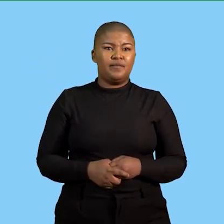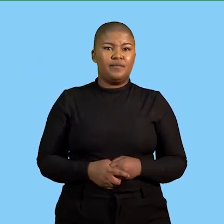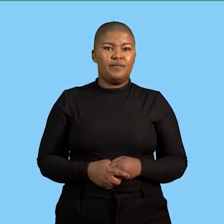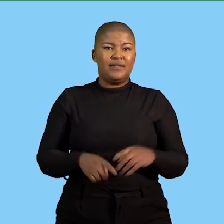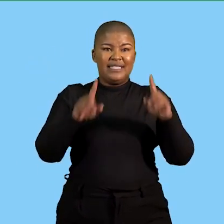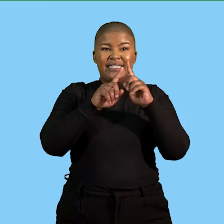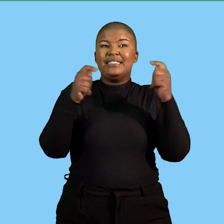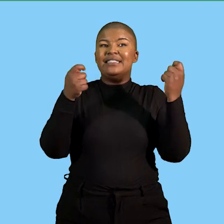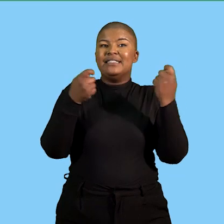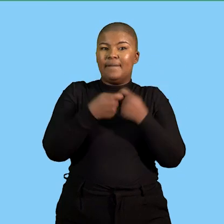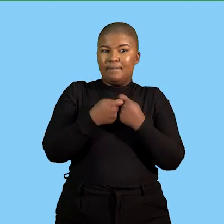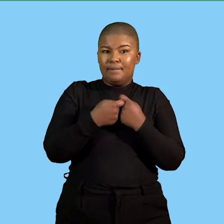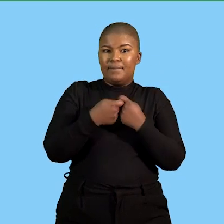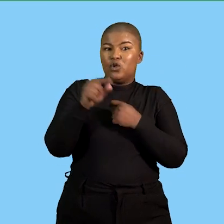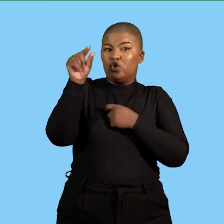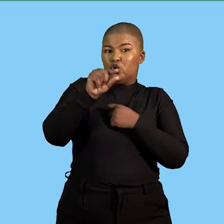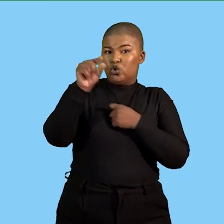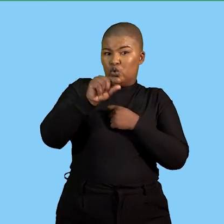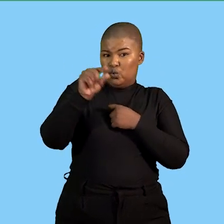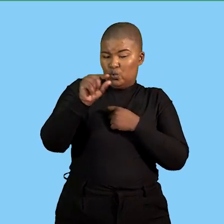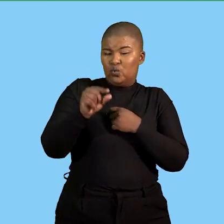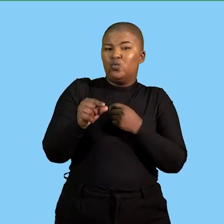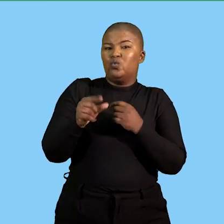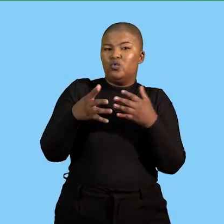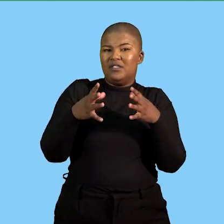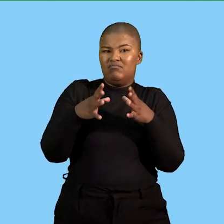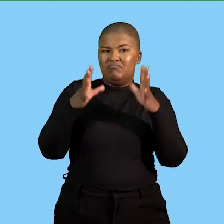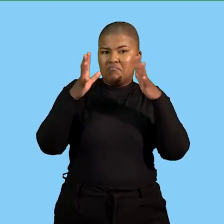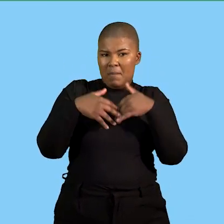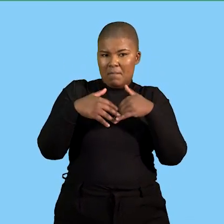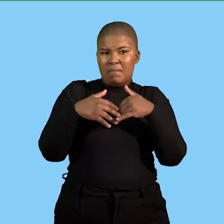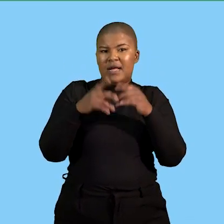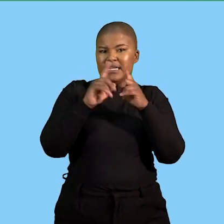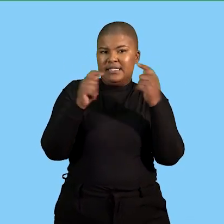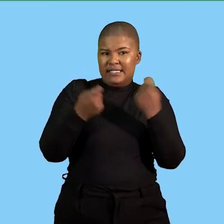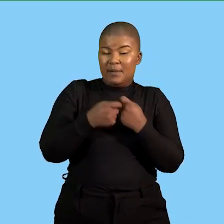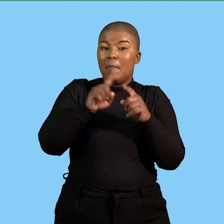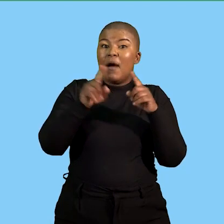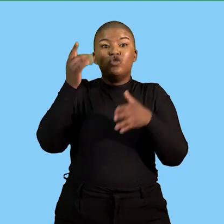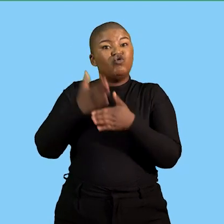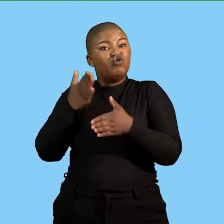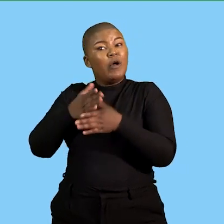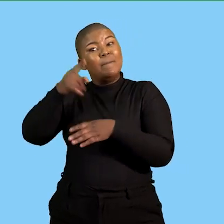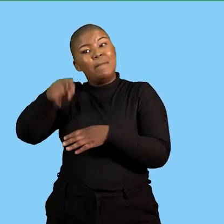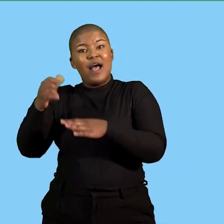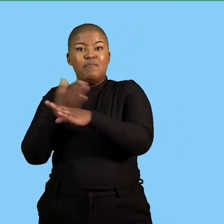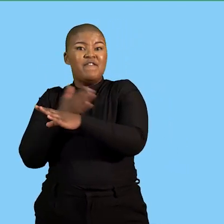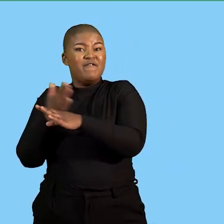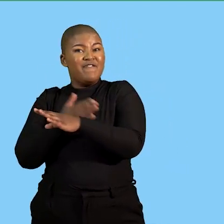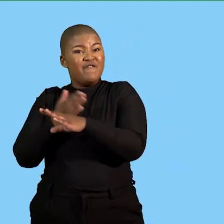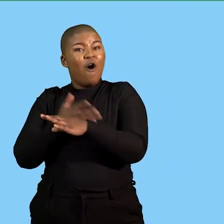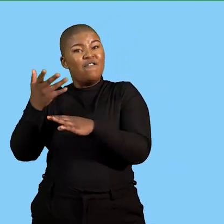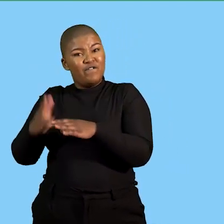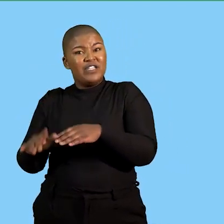the task must be completed before the project ends. So this is a stage whereby